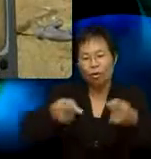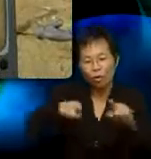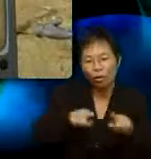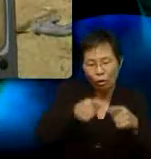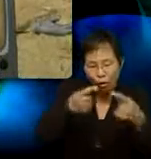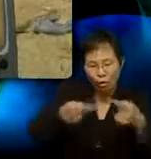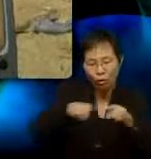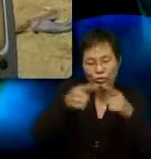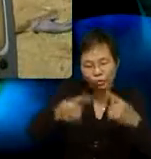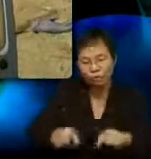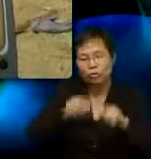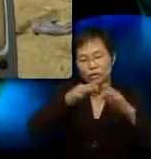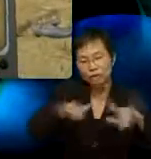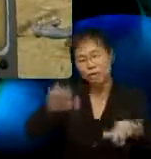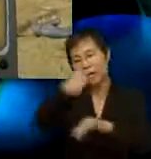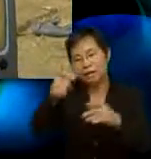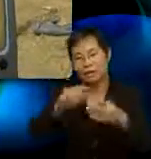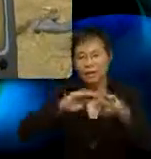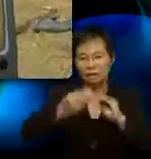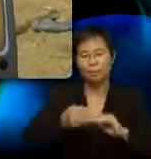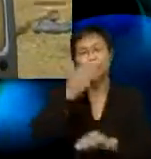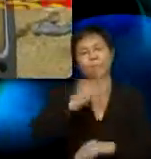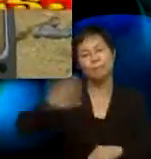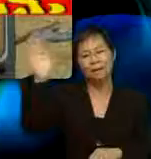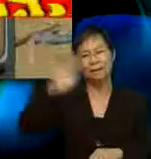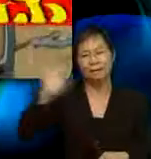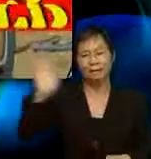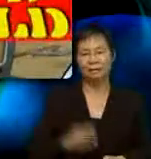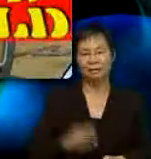to spell other numbers. Bye!